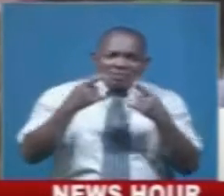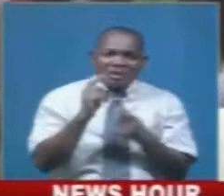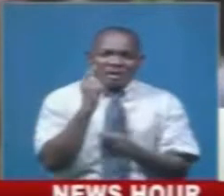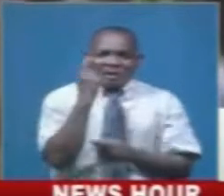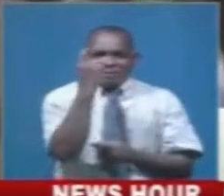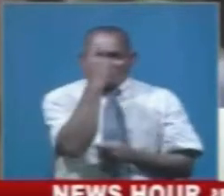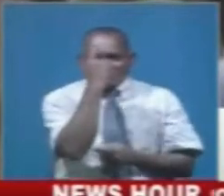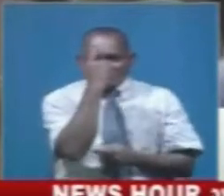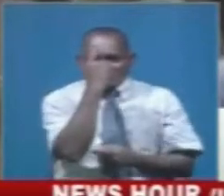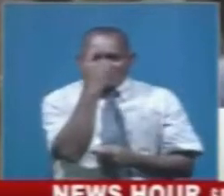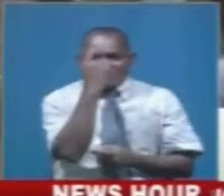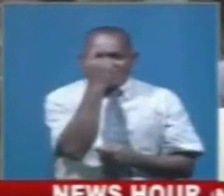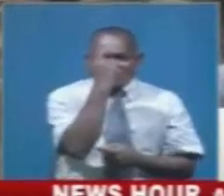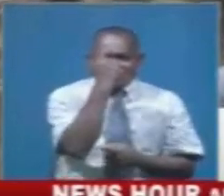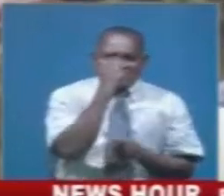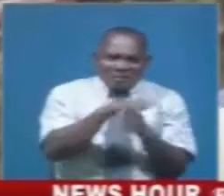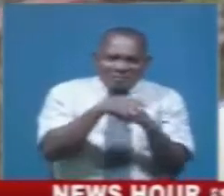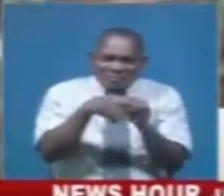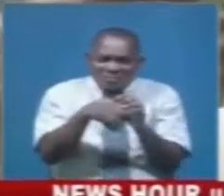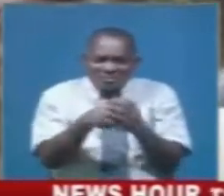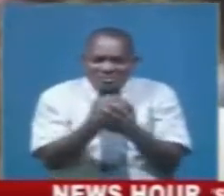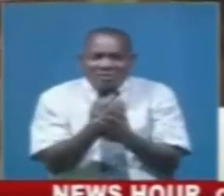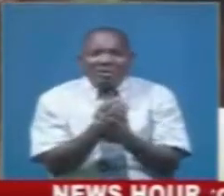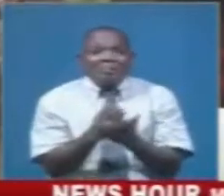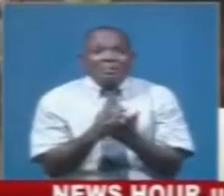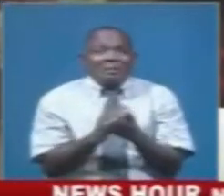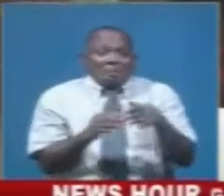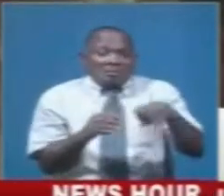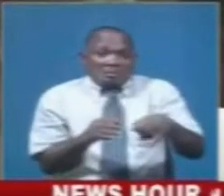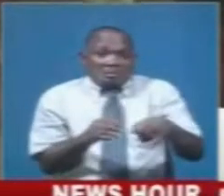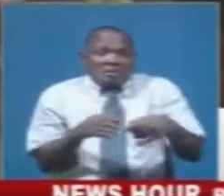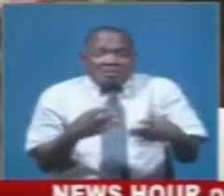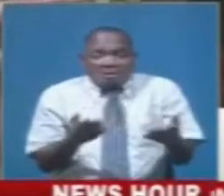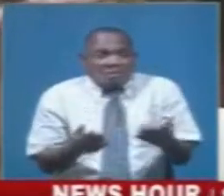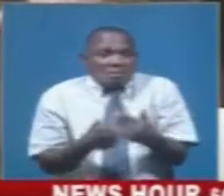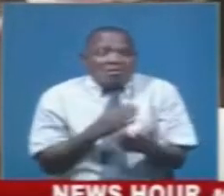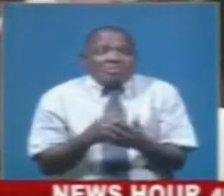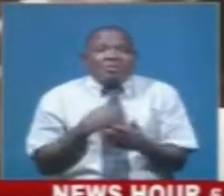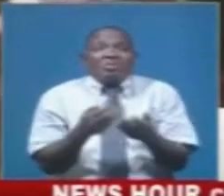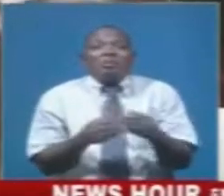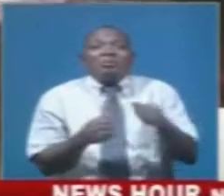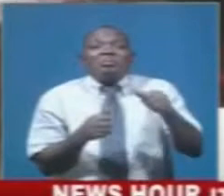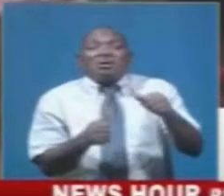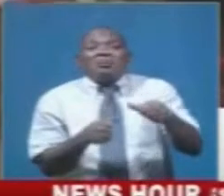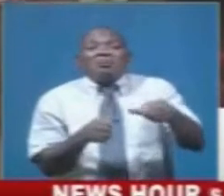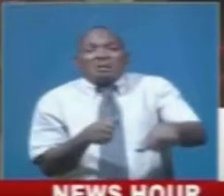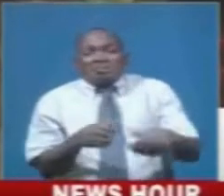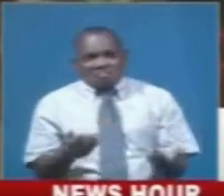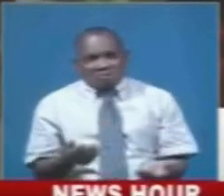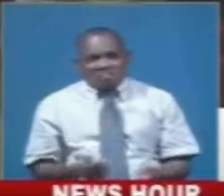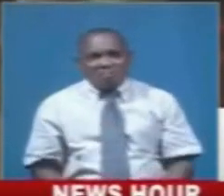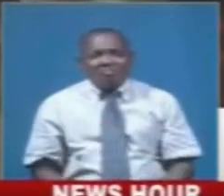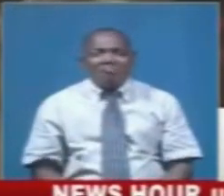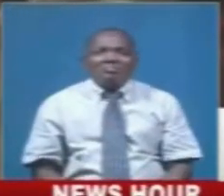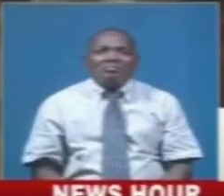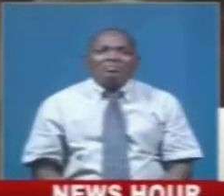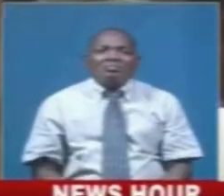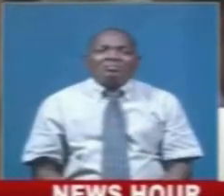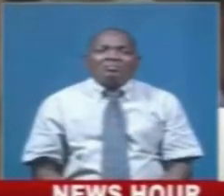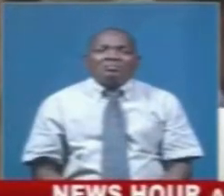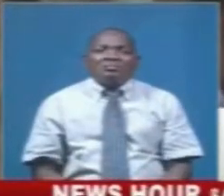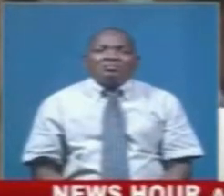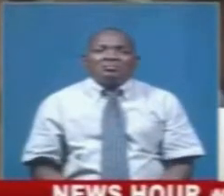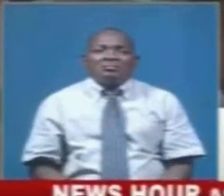data, verified. They said I could use any finger. Okay. I think they should use the thumb. That is what they told the public. They should be consistent, okay, with that. You don't